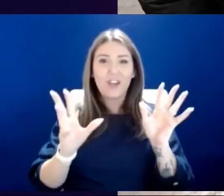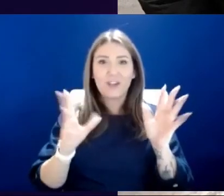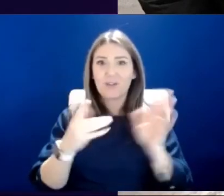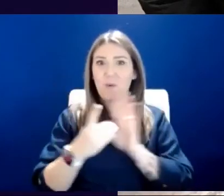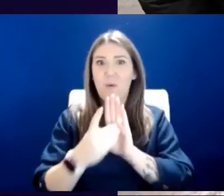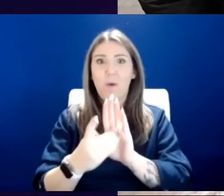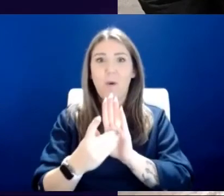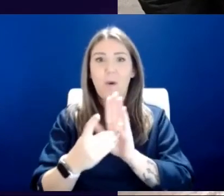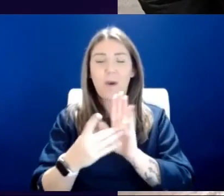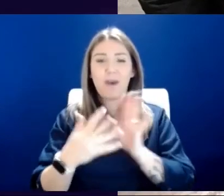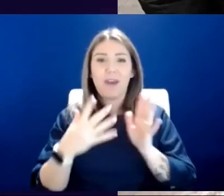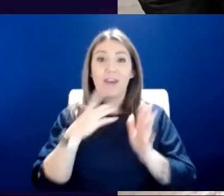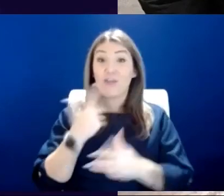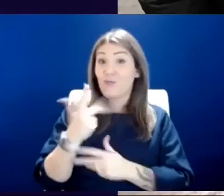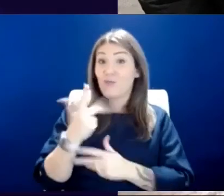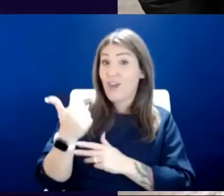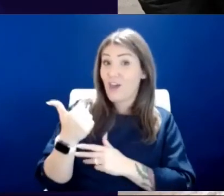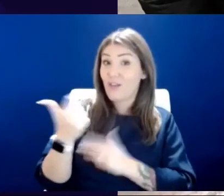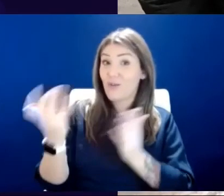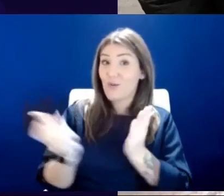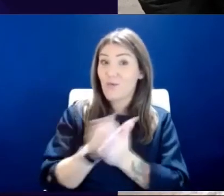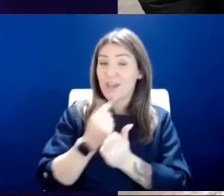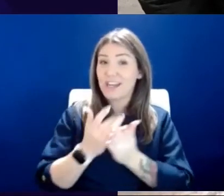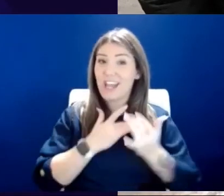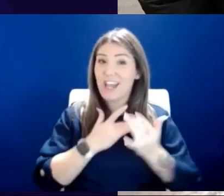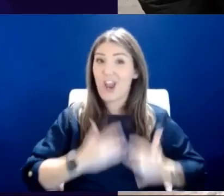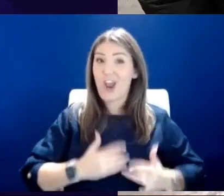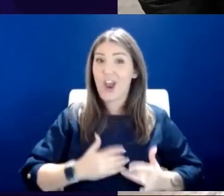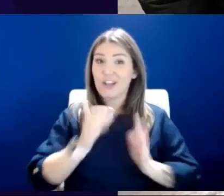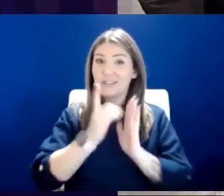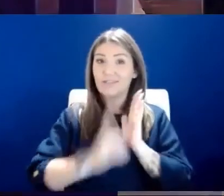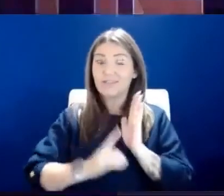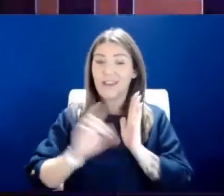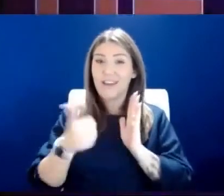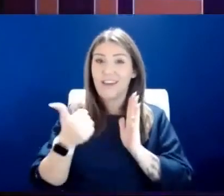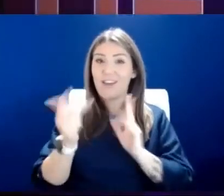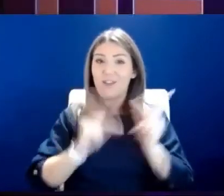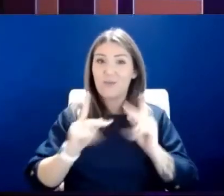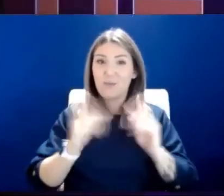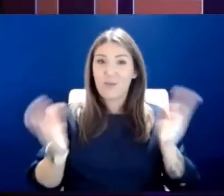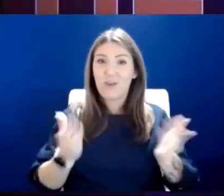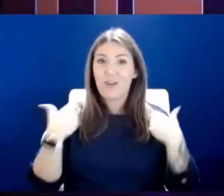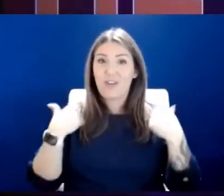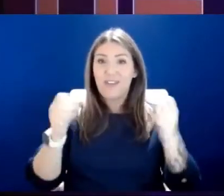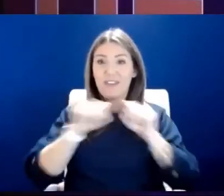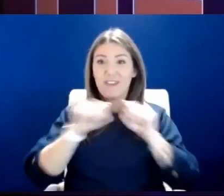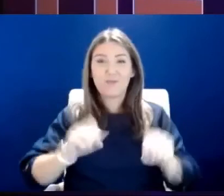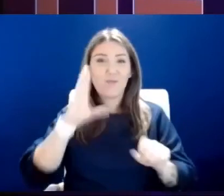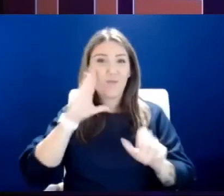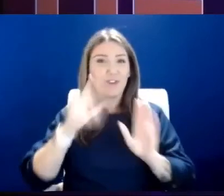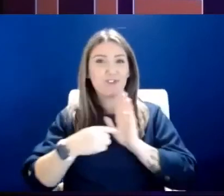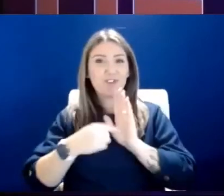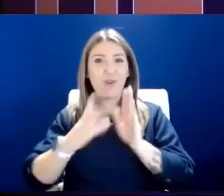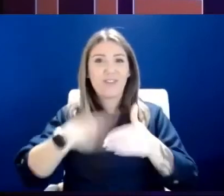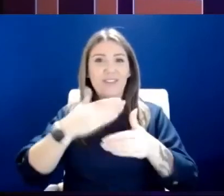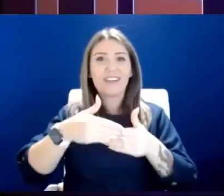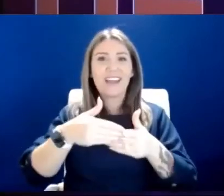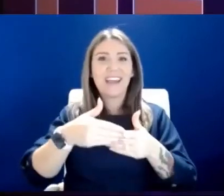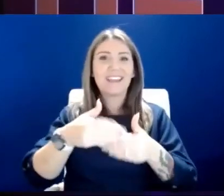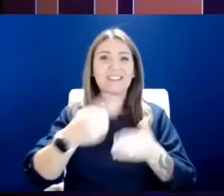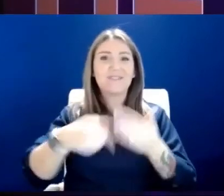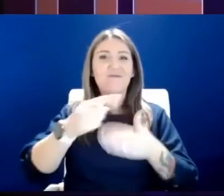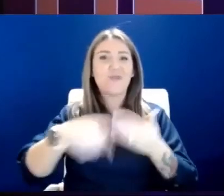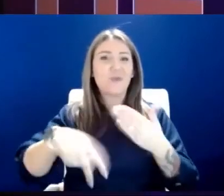winning hearts designed by some other teammates here at the University of Kansas Health System. So we're going to show you those over the next couple of weeks.